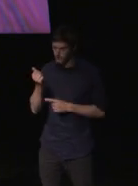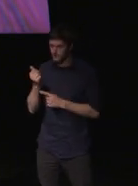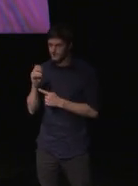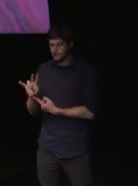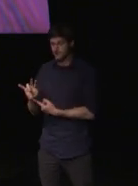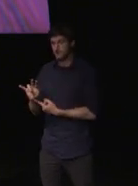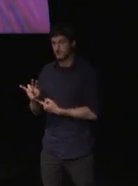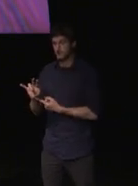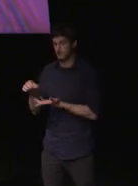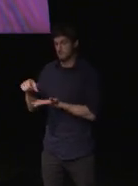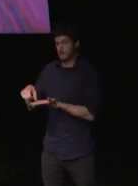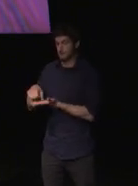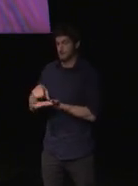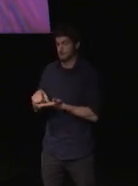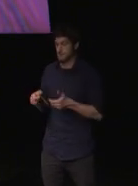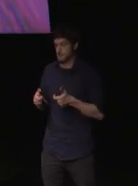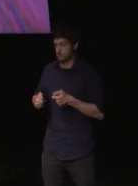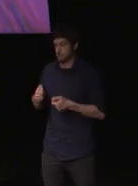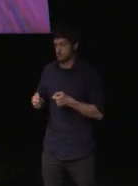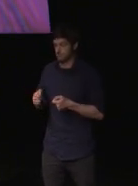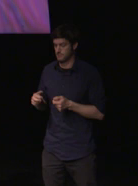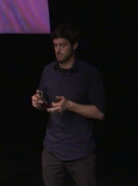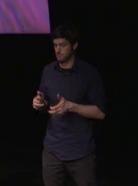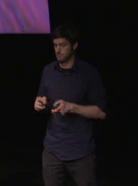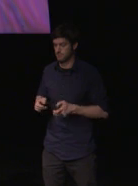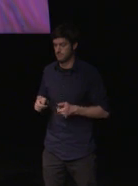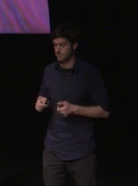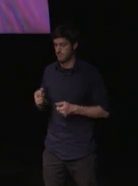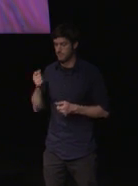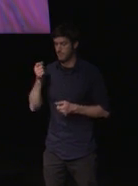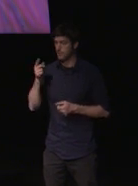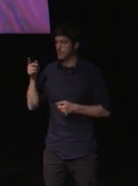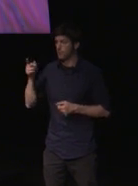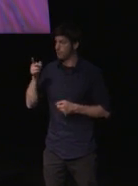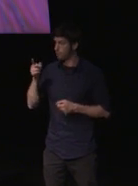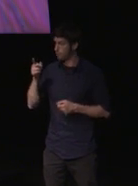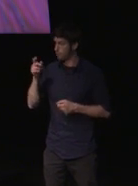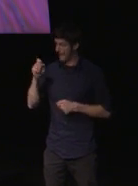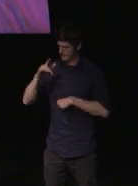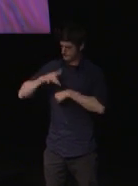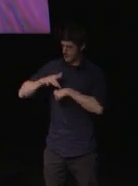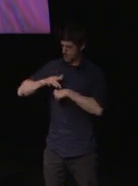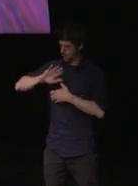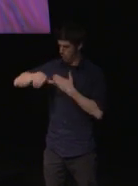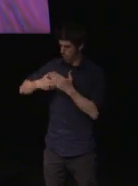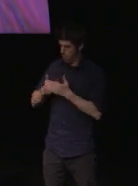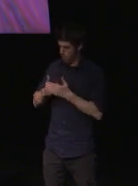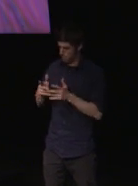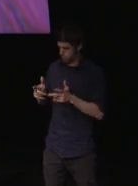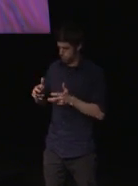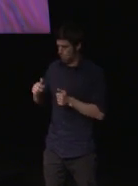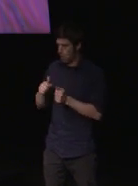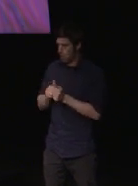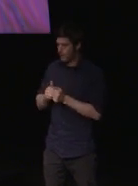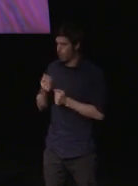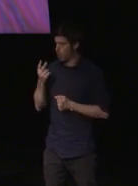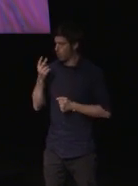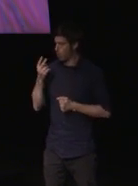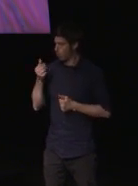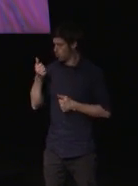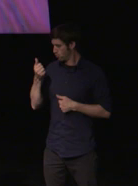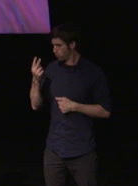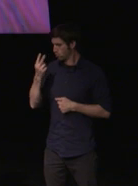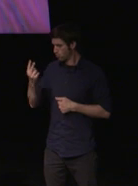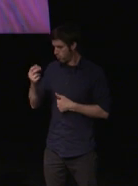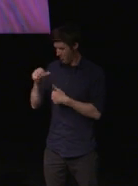You get at all of those buttons with two thumbs and two fingers. That's how it's designed,